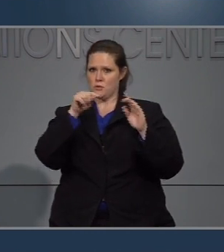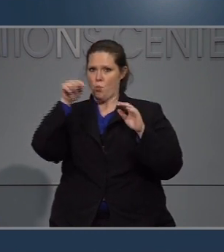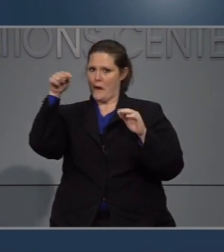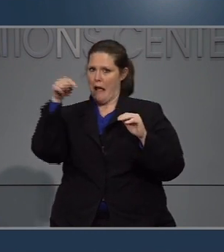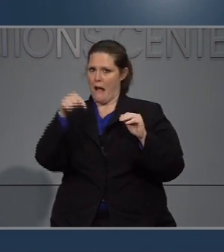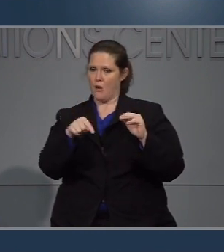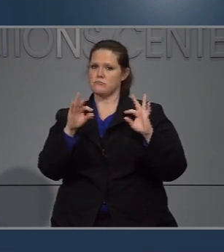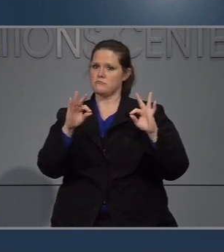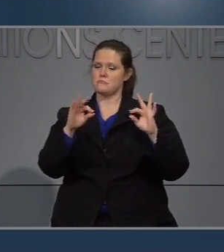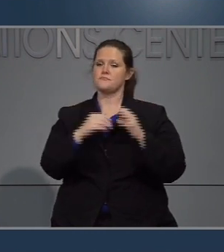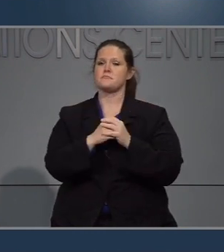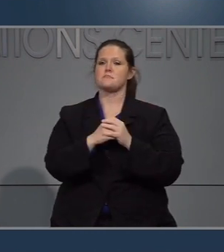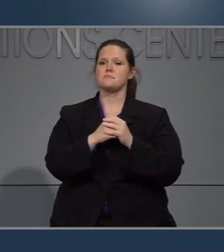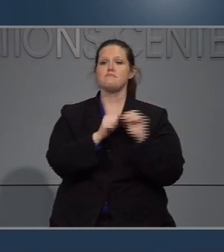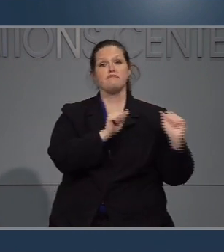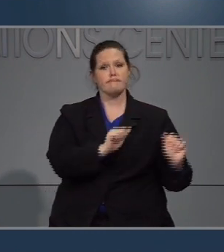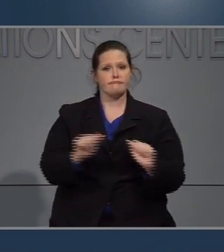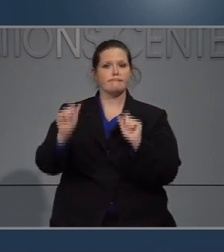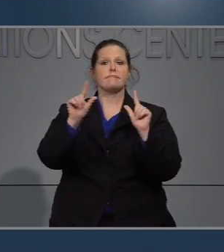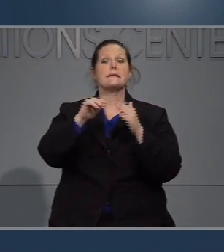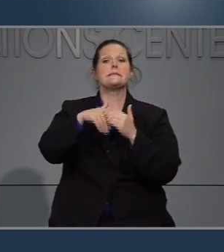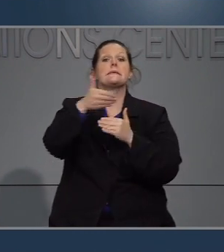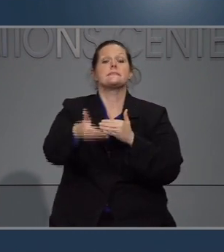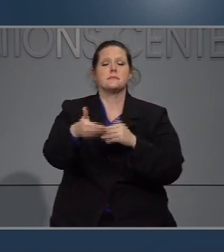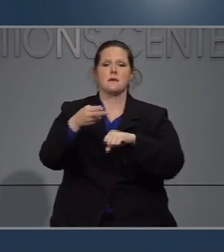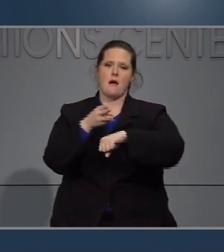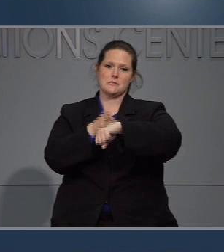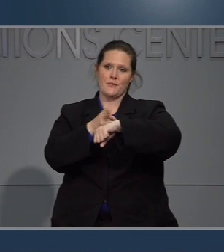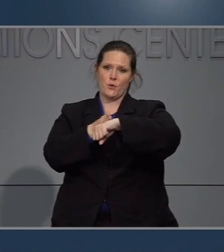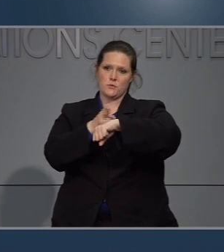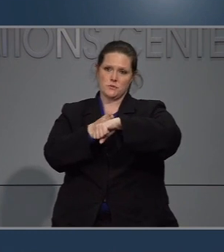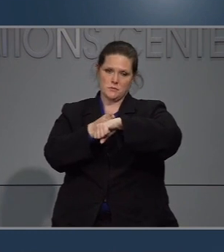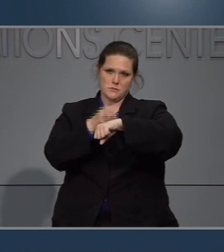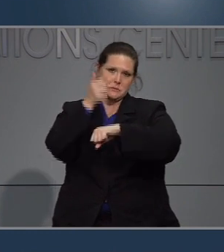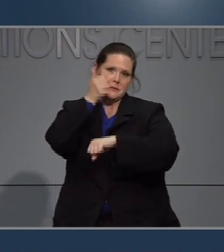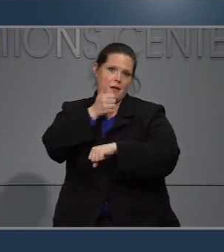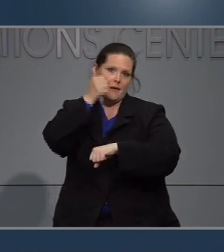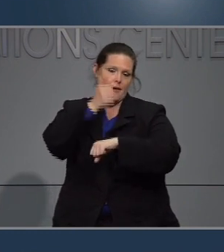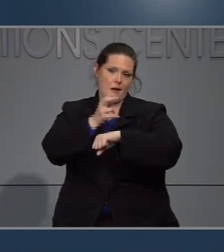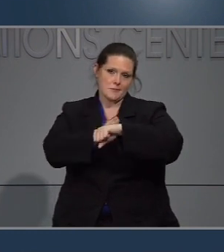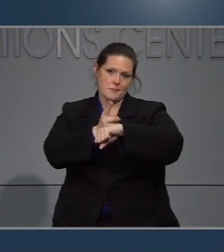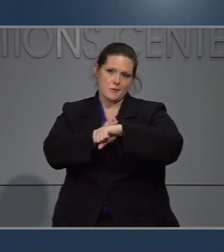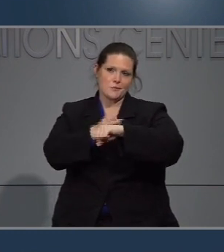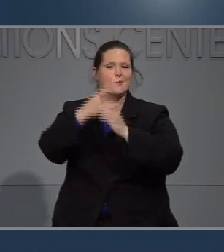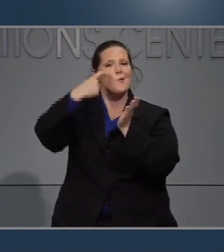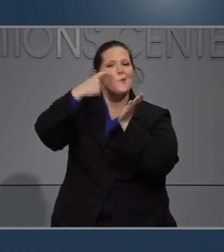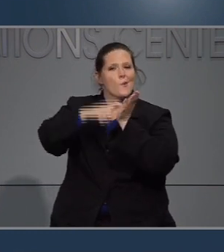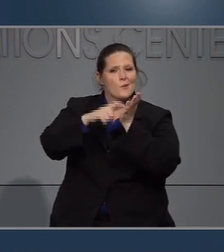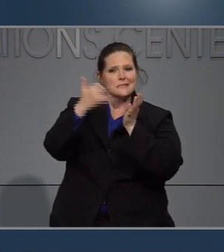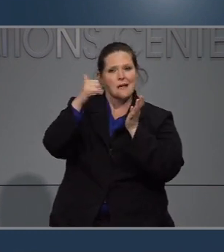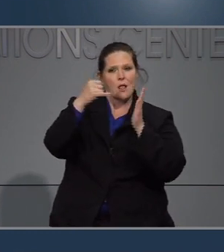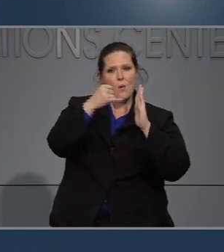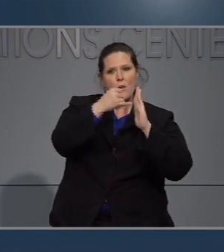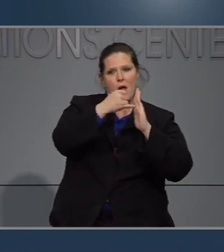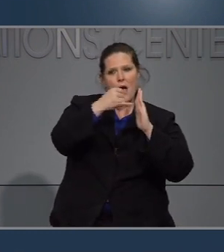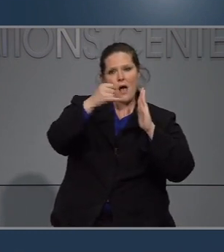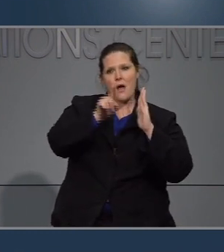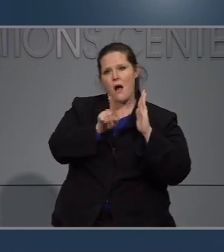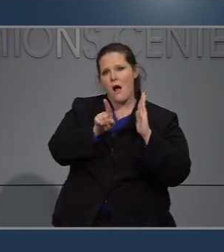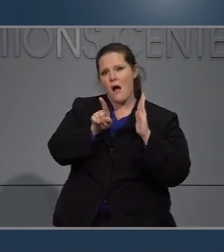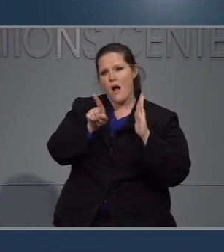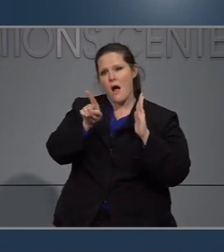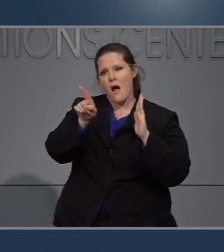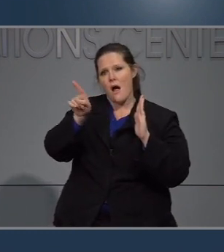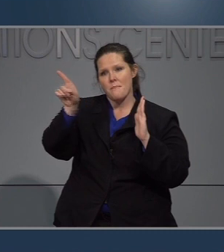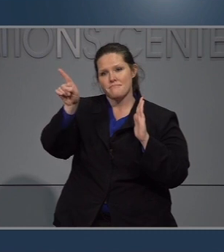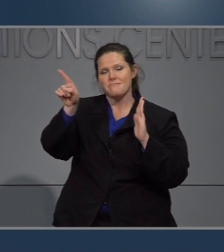is day-over-day hospitalizations. As you can see the upward sloping yellow line, hospitalizations